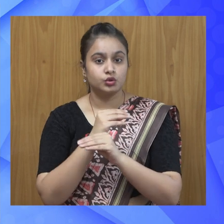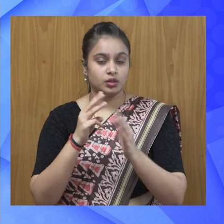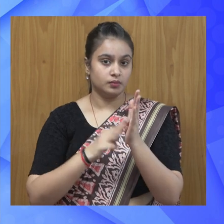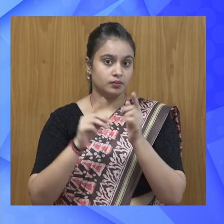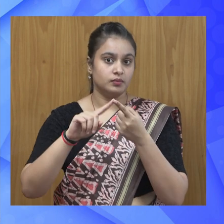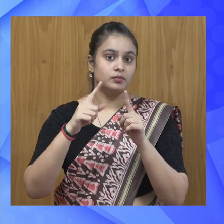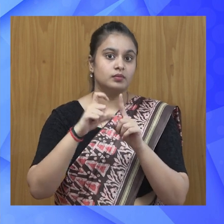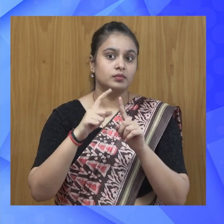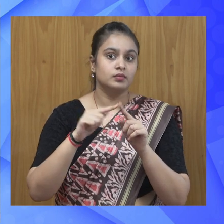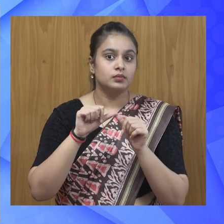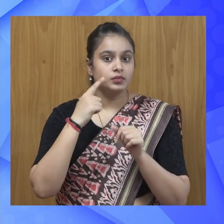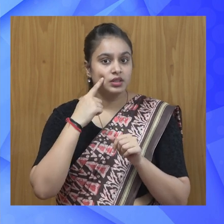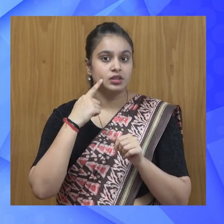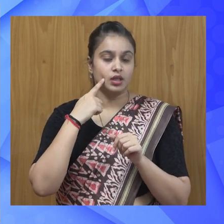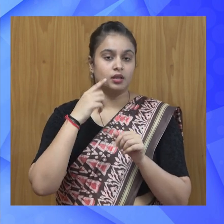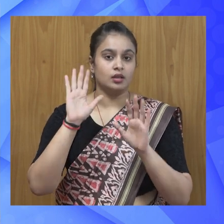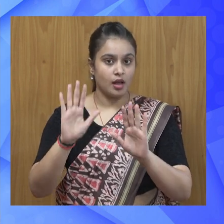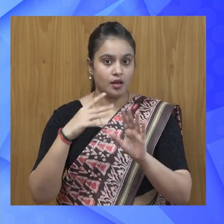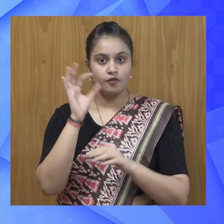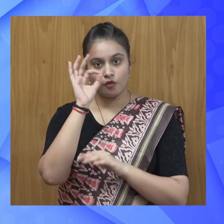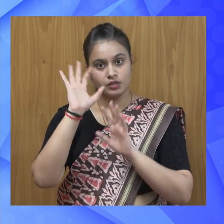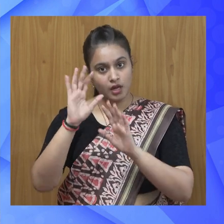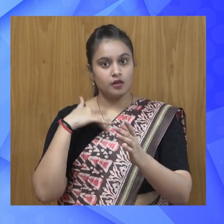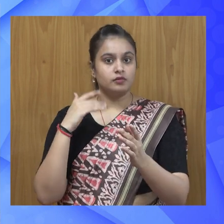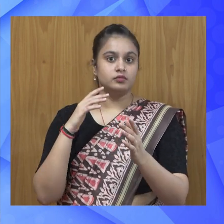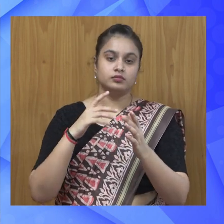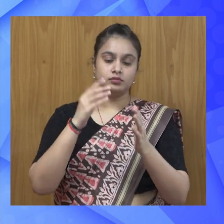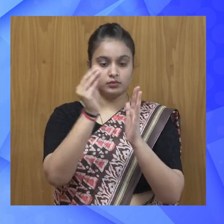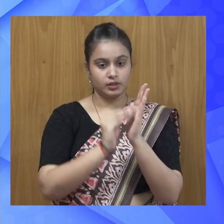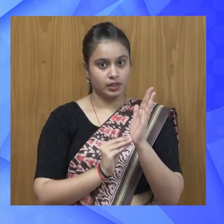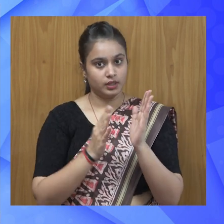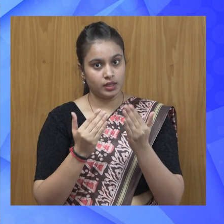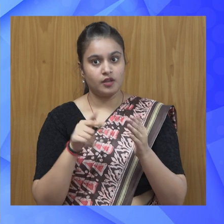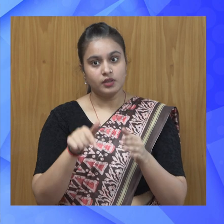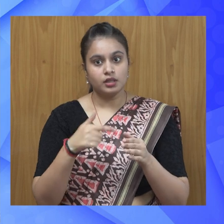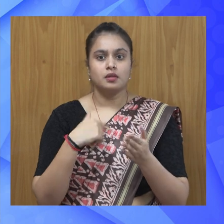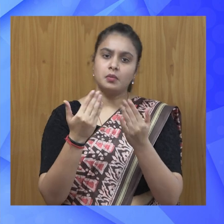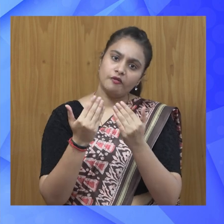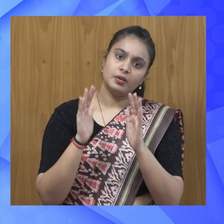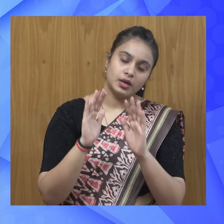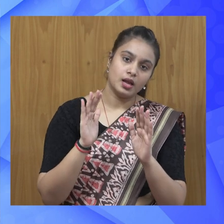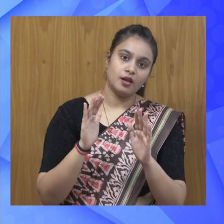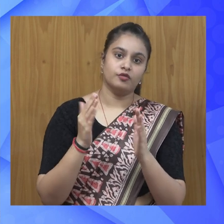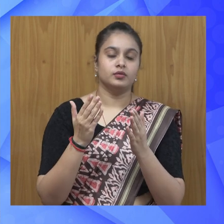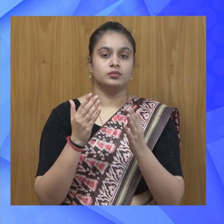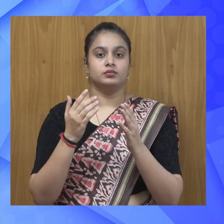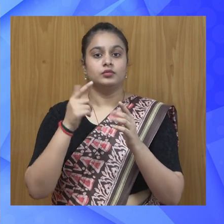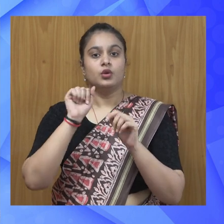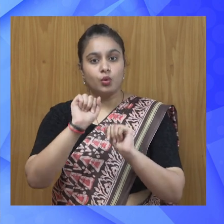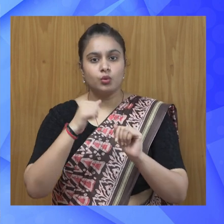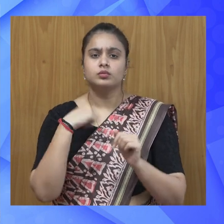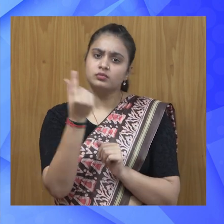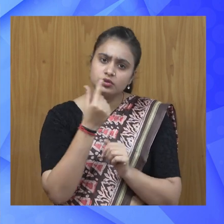platforms as per the MeitY rules. So everyone can note down these things. So these facilities are there for the citizens. So do make use